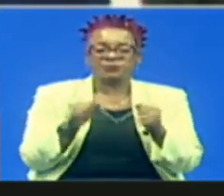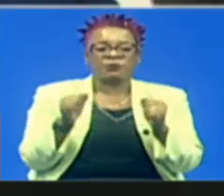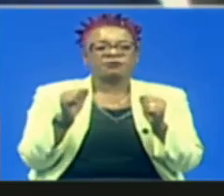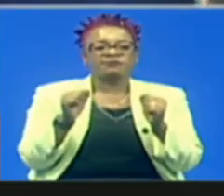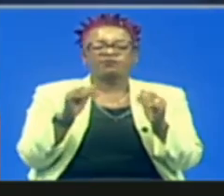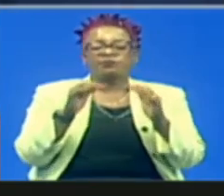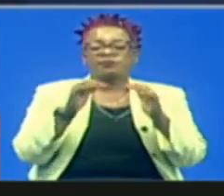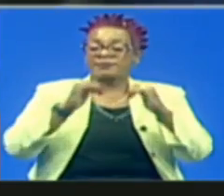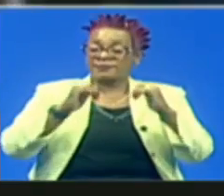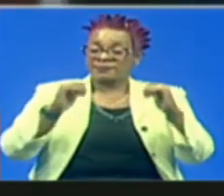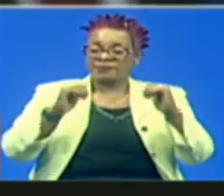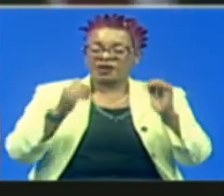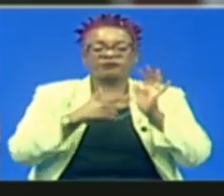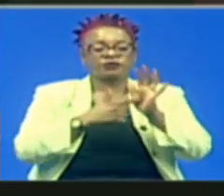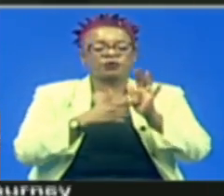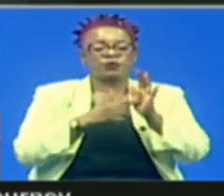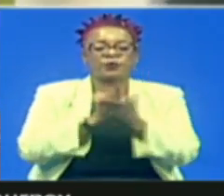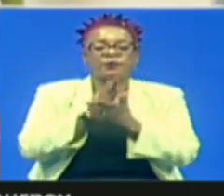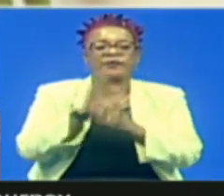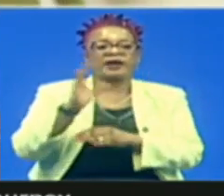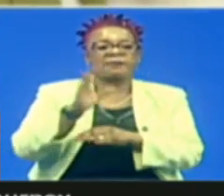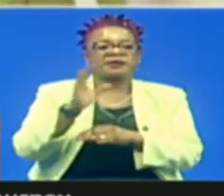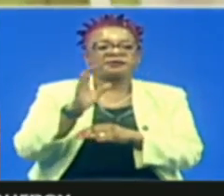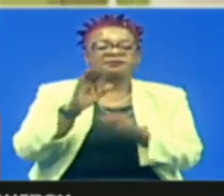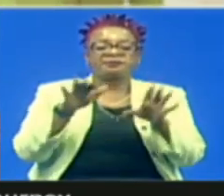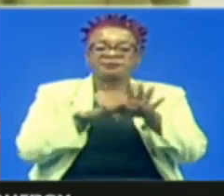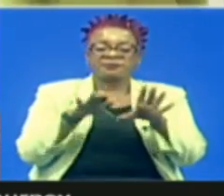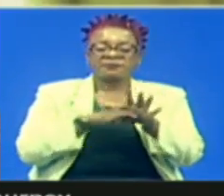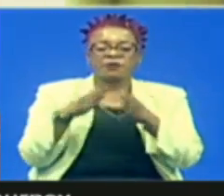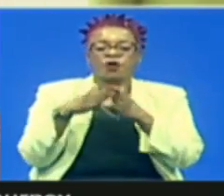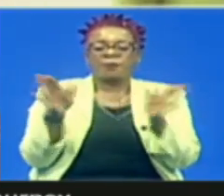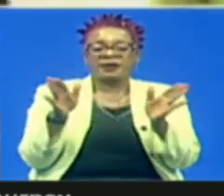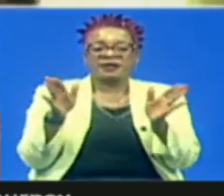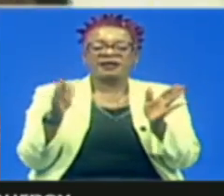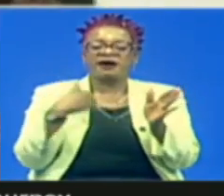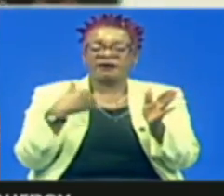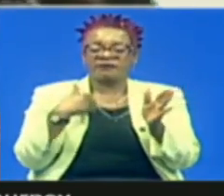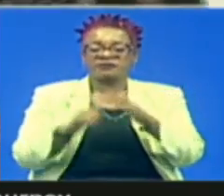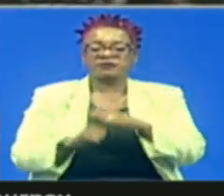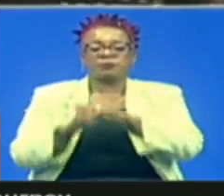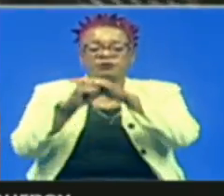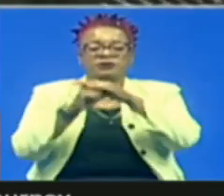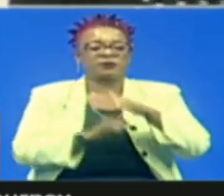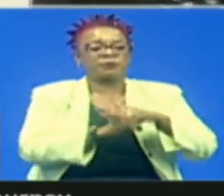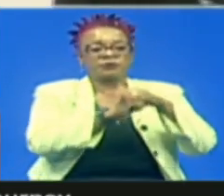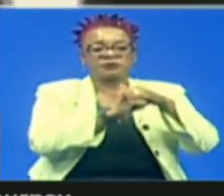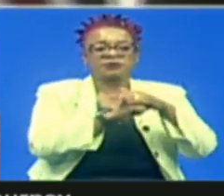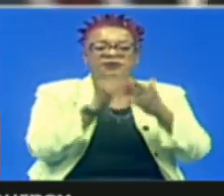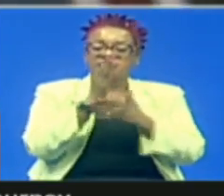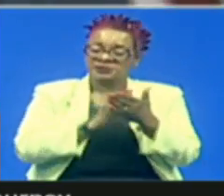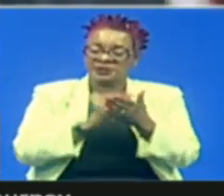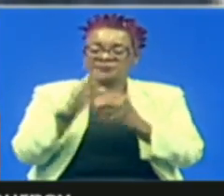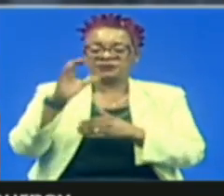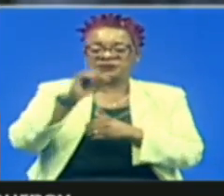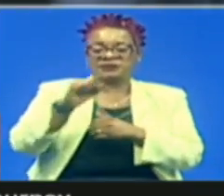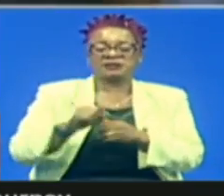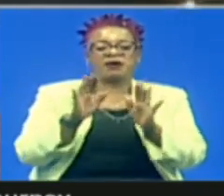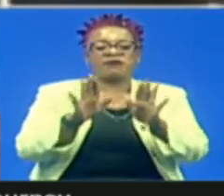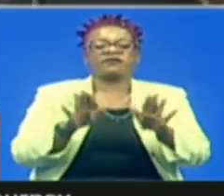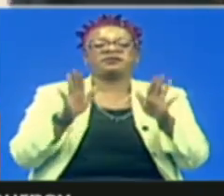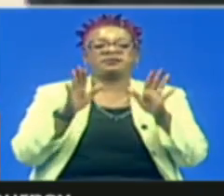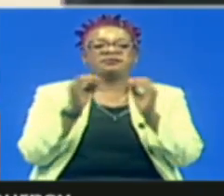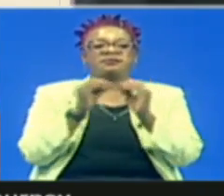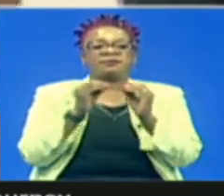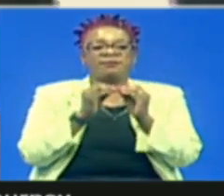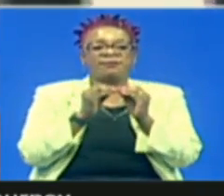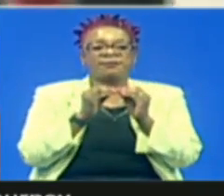division have also cut through the cabinet. Its members have openly picked sides. Reports of some cabinet secretaries avoiding cabinet meetings